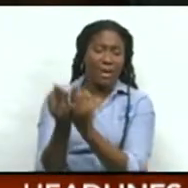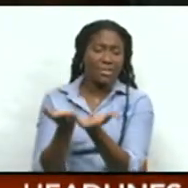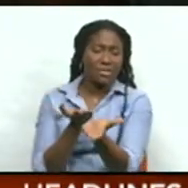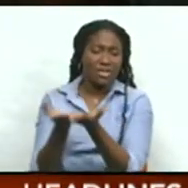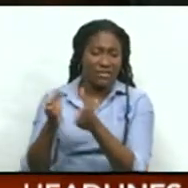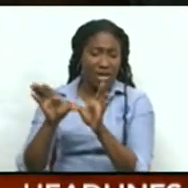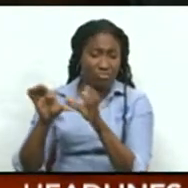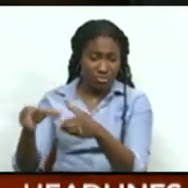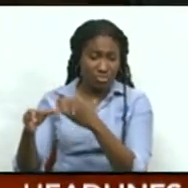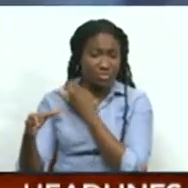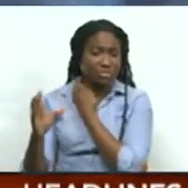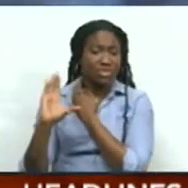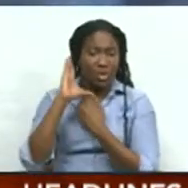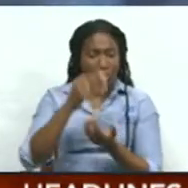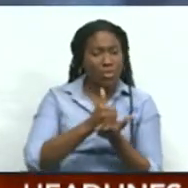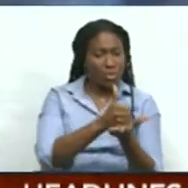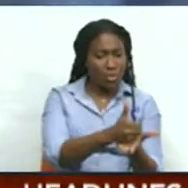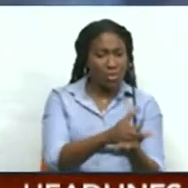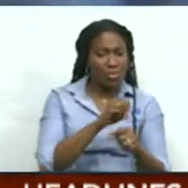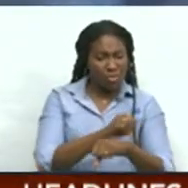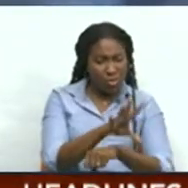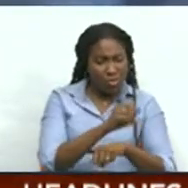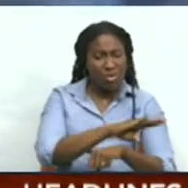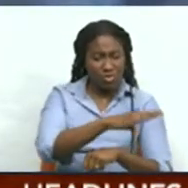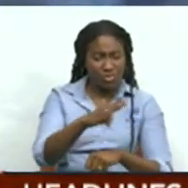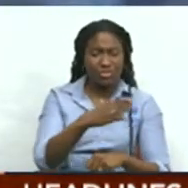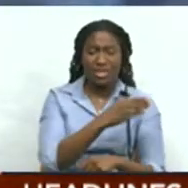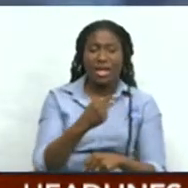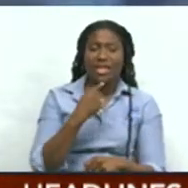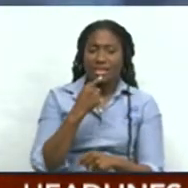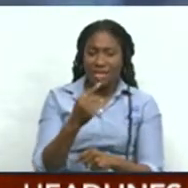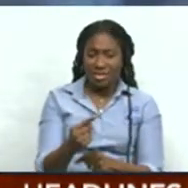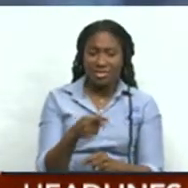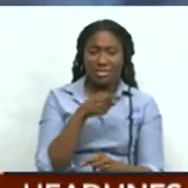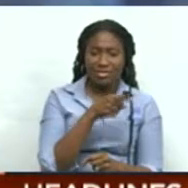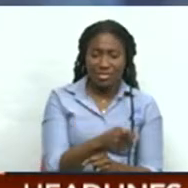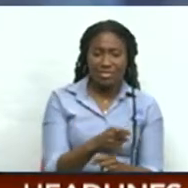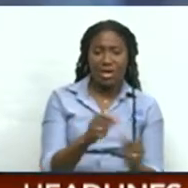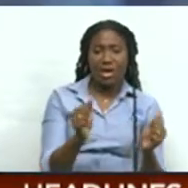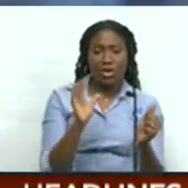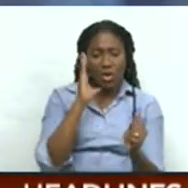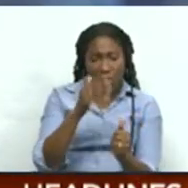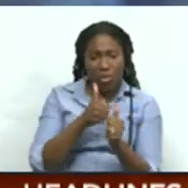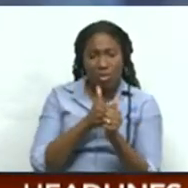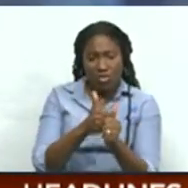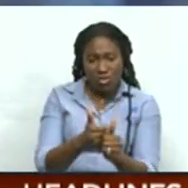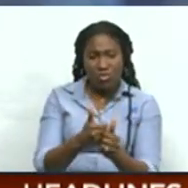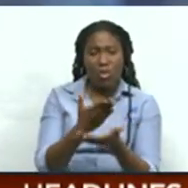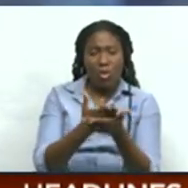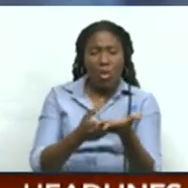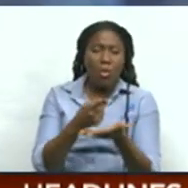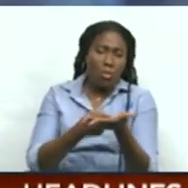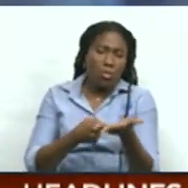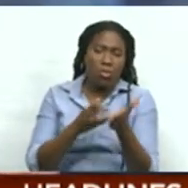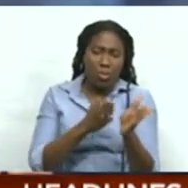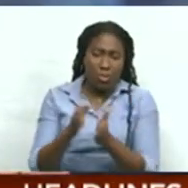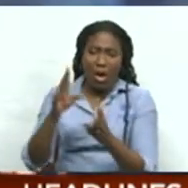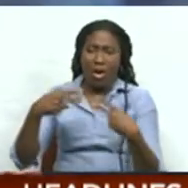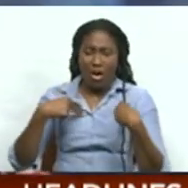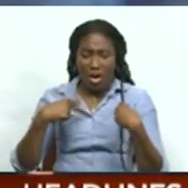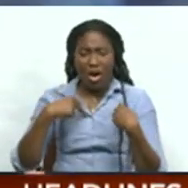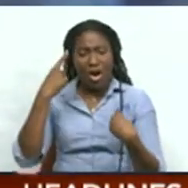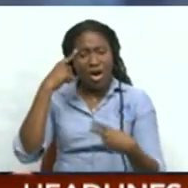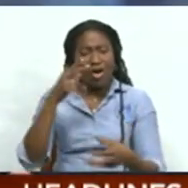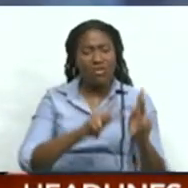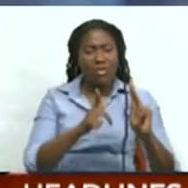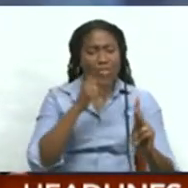Division. The minister said this will be done in tandem with the crisis strategies implemented by the Victim and Witness Support Unit of